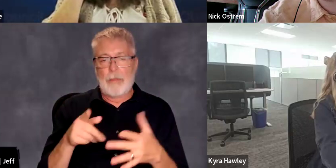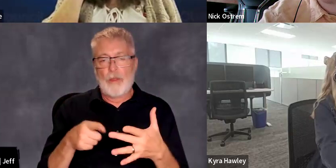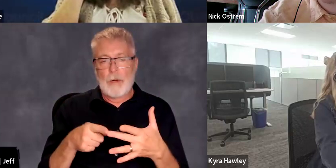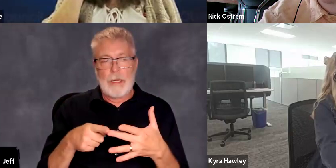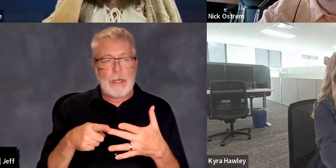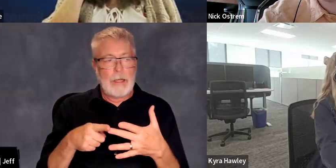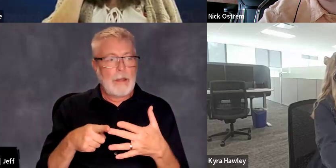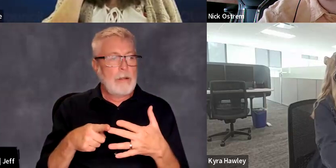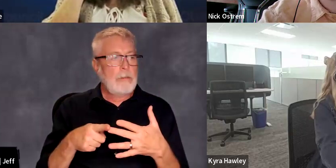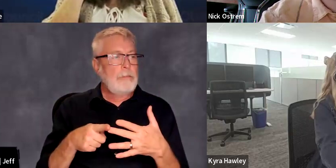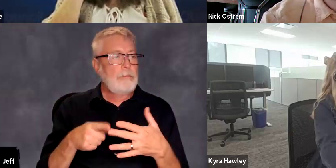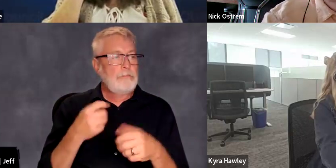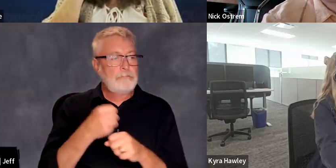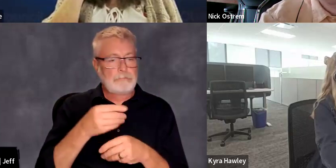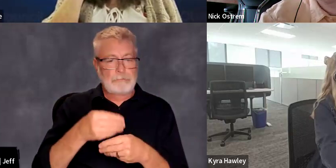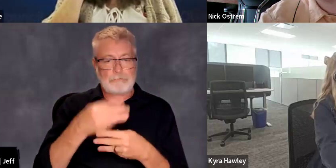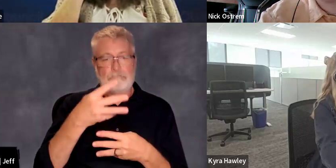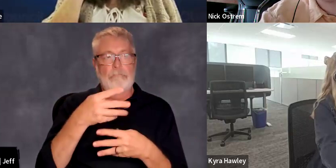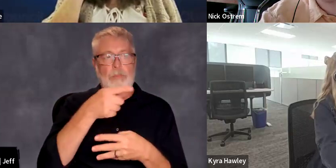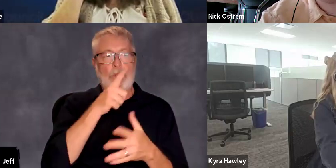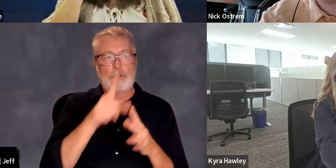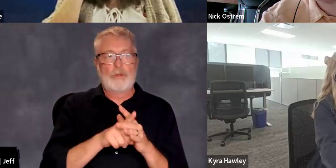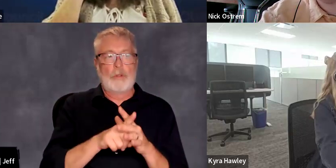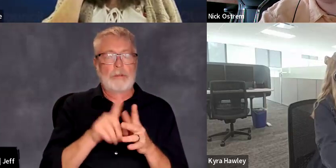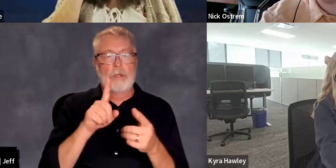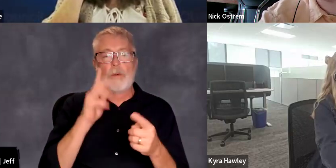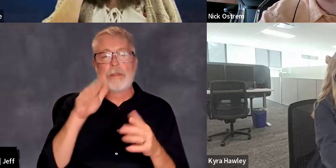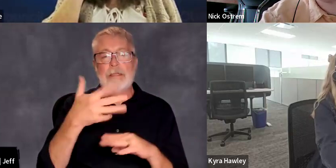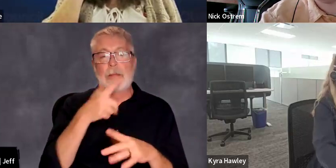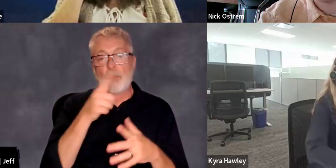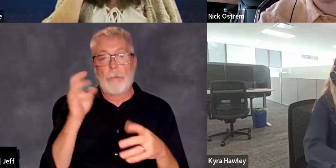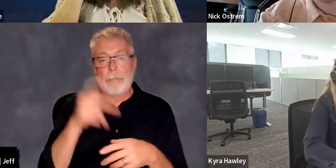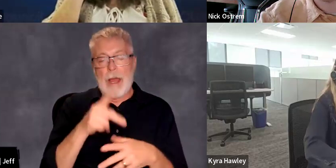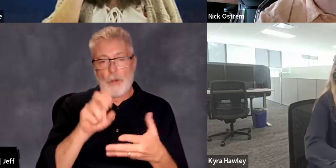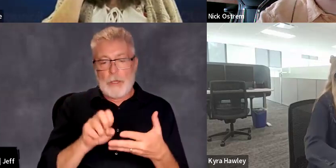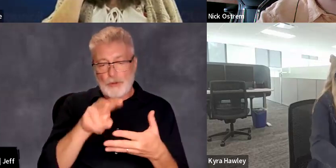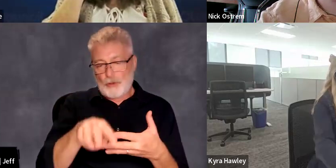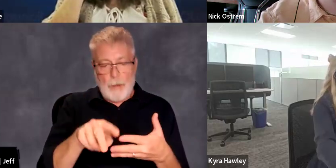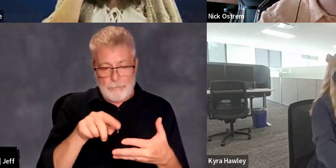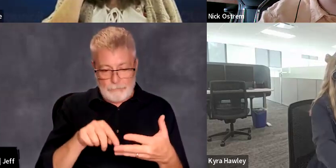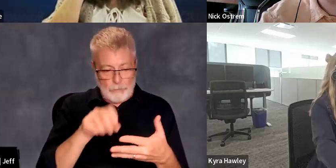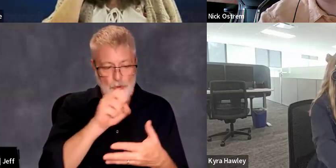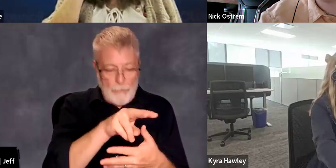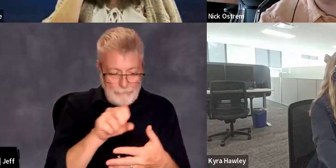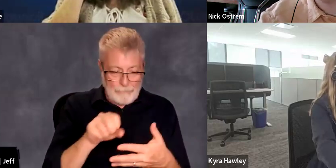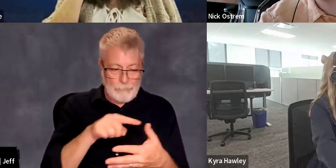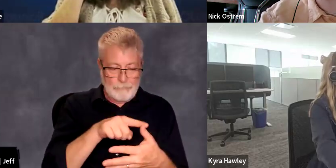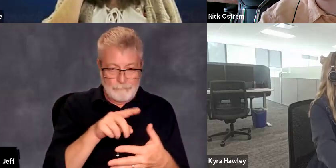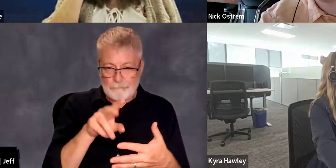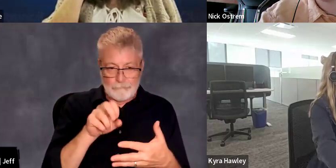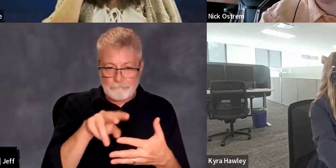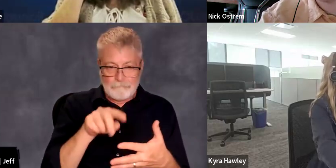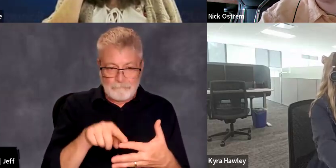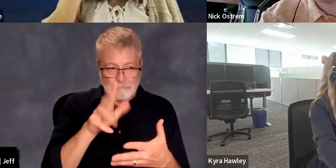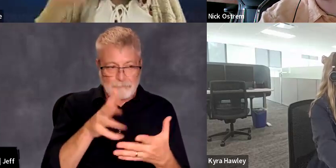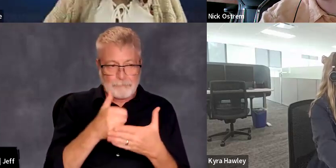make this drop down up here so that when you come back next time, you'll be able to jump to any page you want. It's especially helpful for